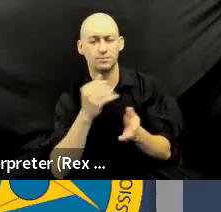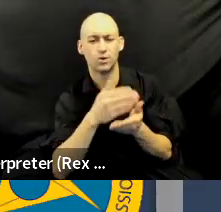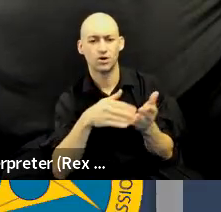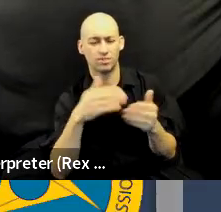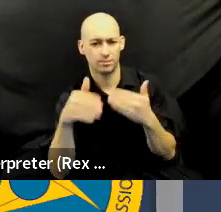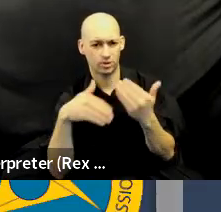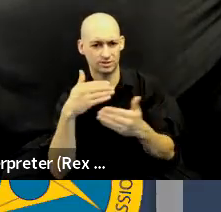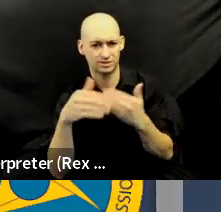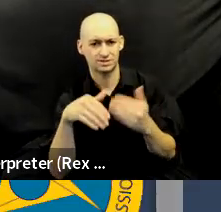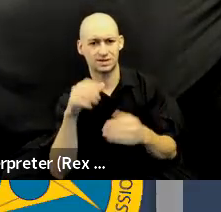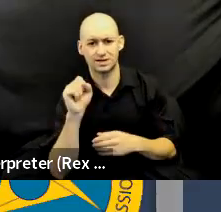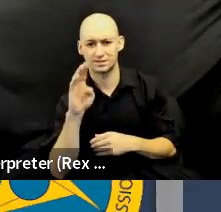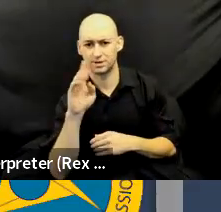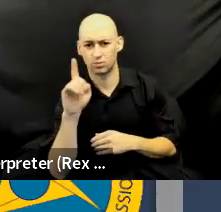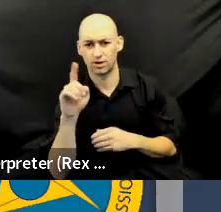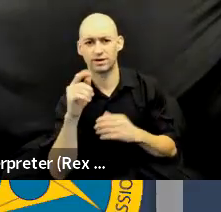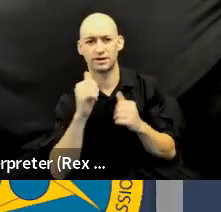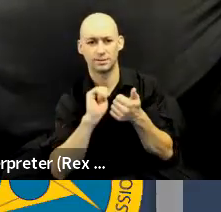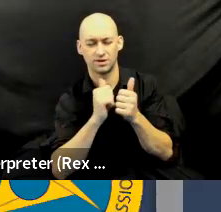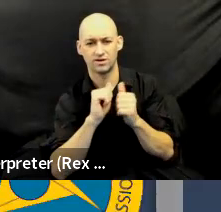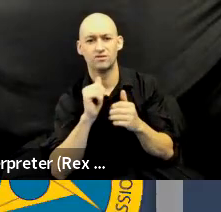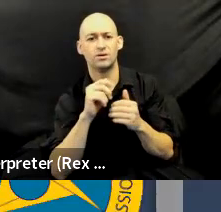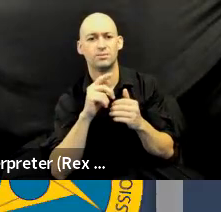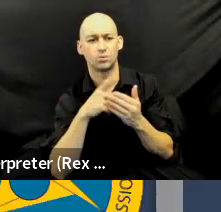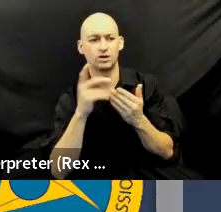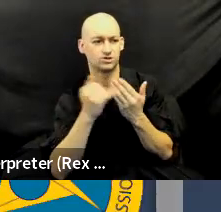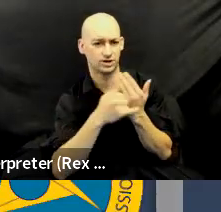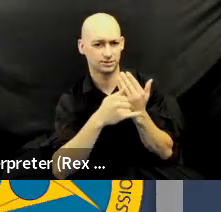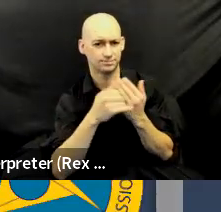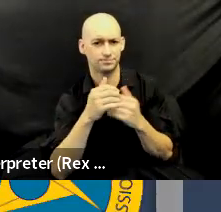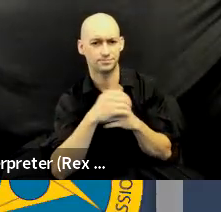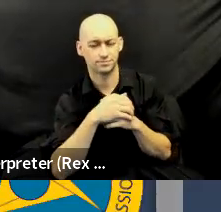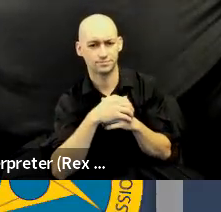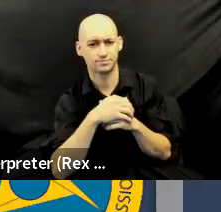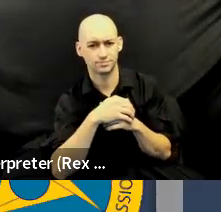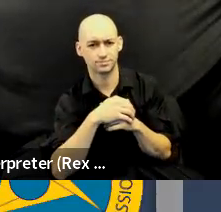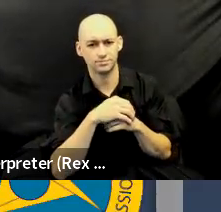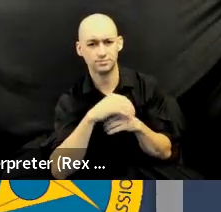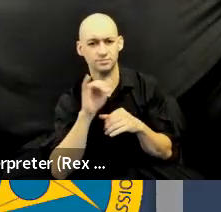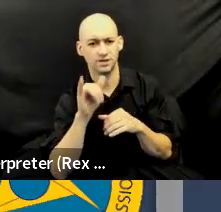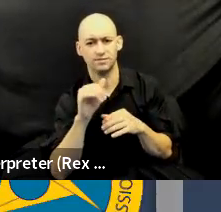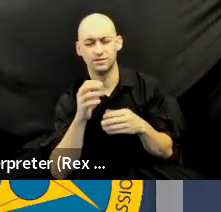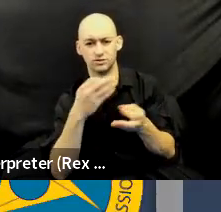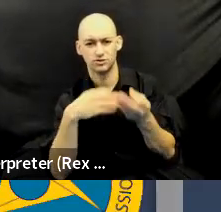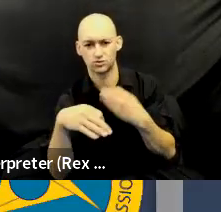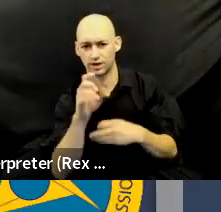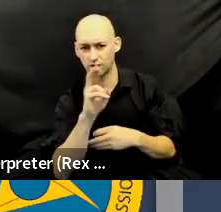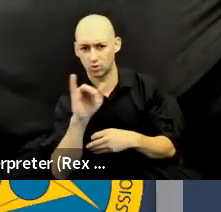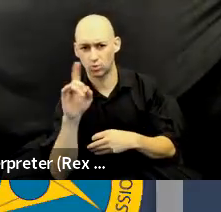for SB1 competitive program project nominations for next year's Solutions for Congested Corridors and Trade Corridor Enhancement